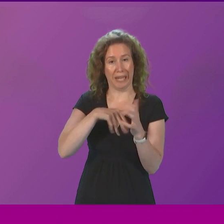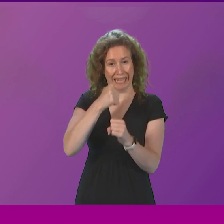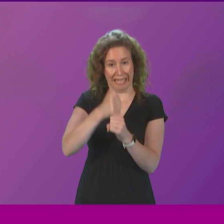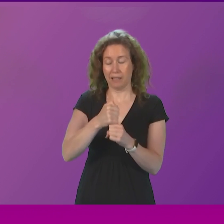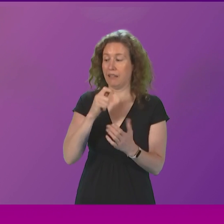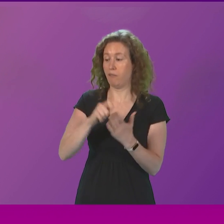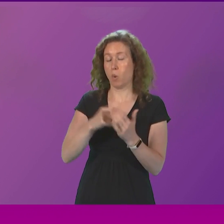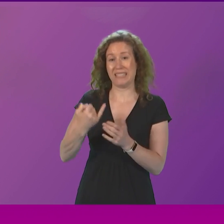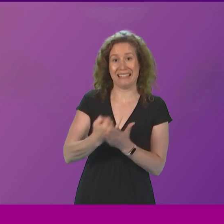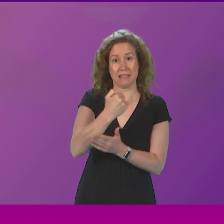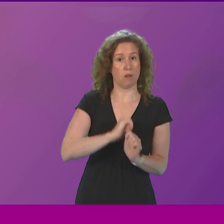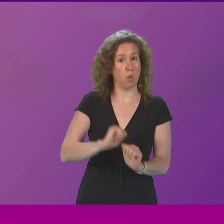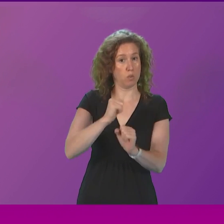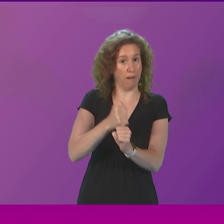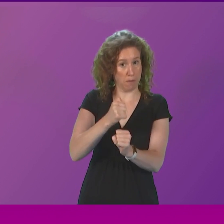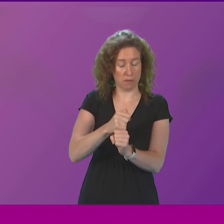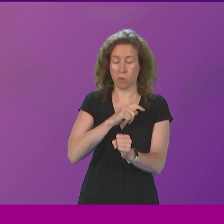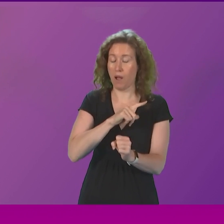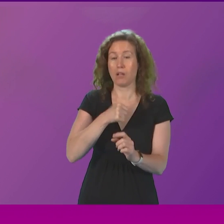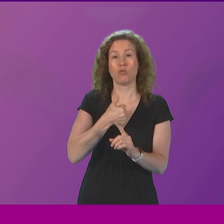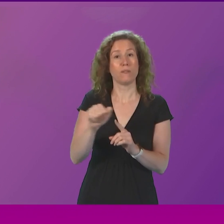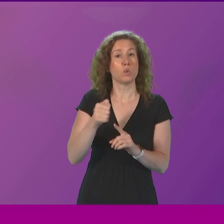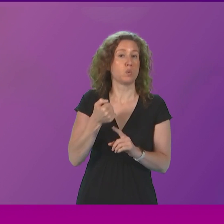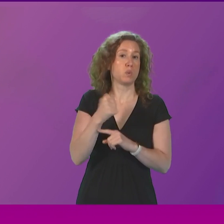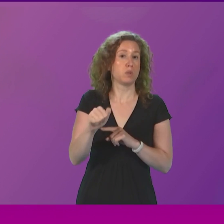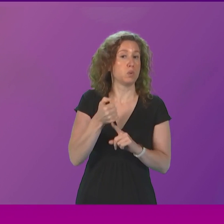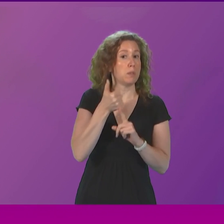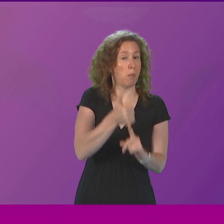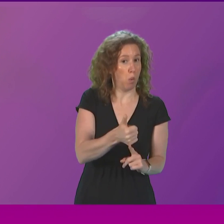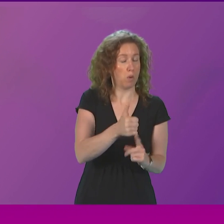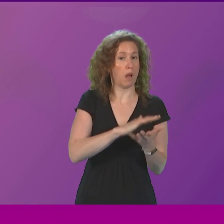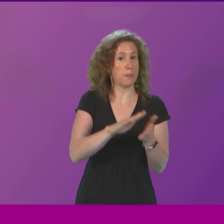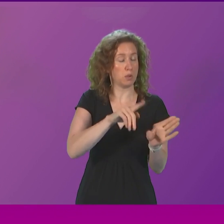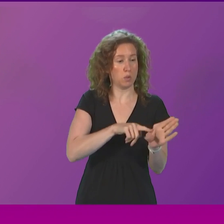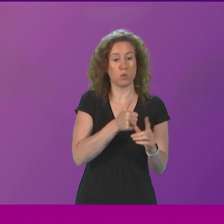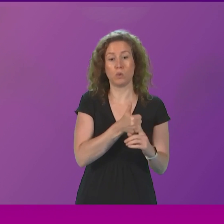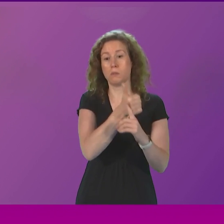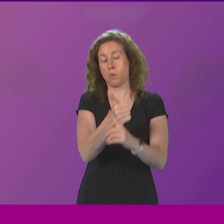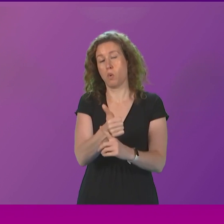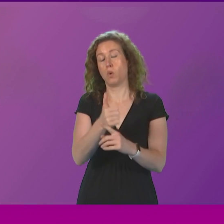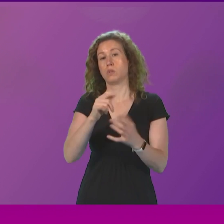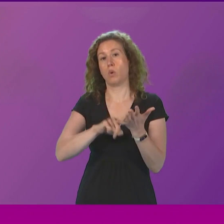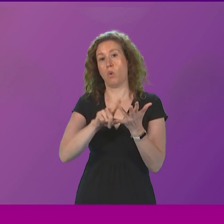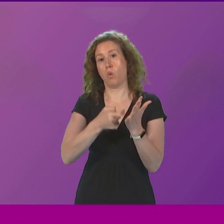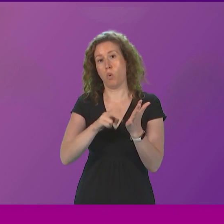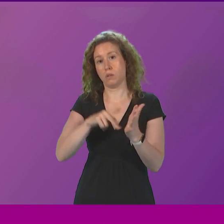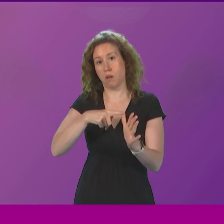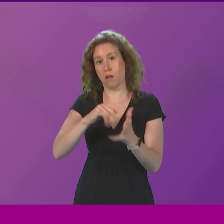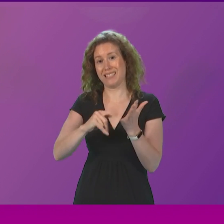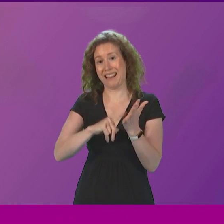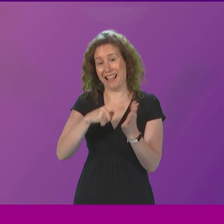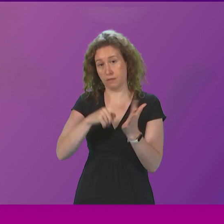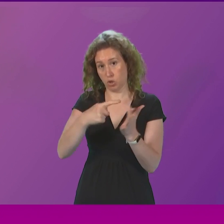government when he refused to support Hamza Yousaf's decision to back Green Minister Lorna Slater in a vote of no